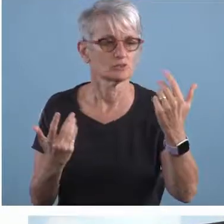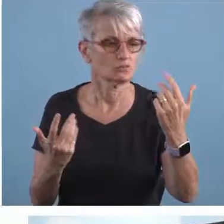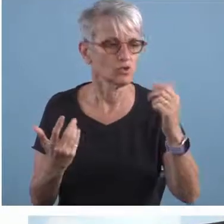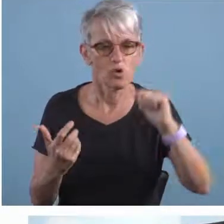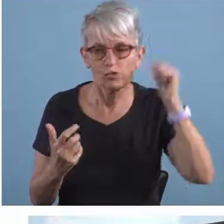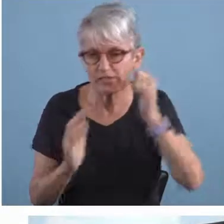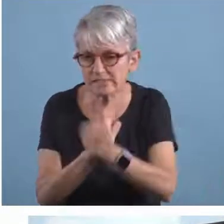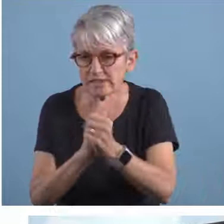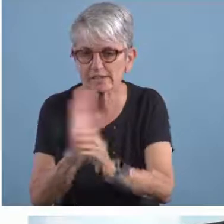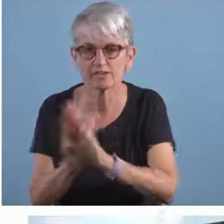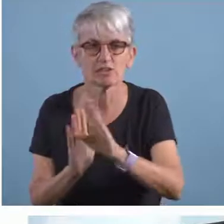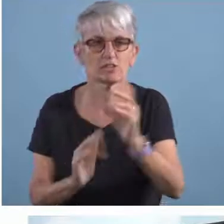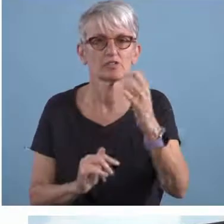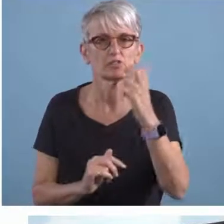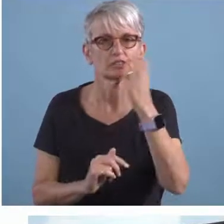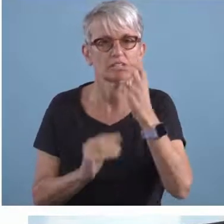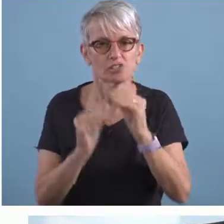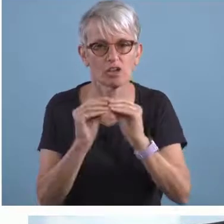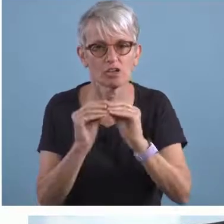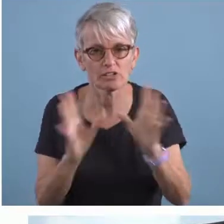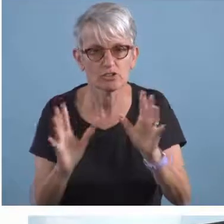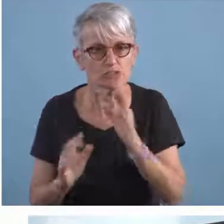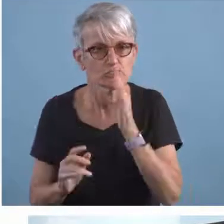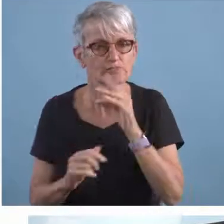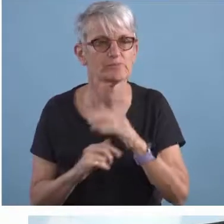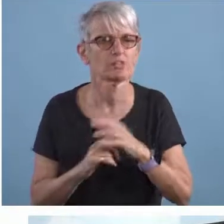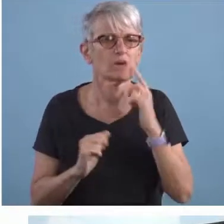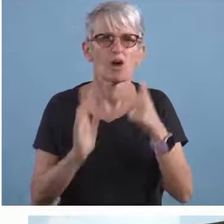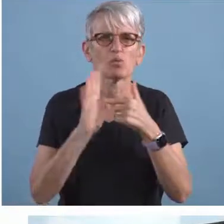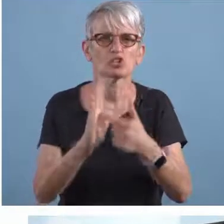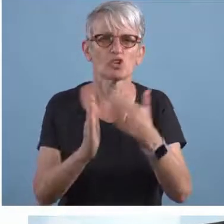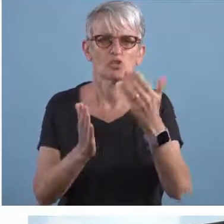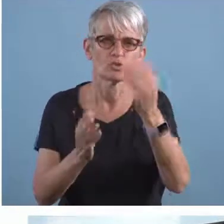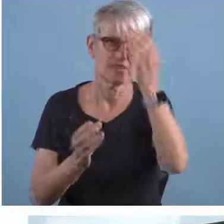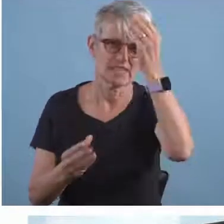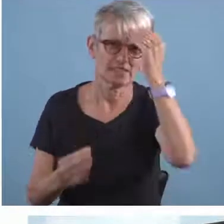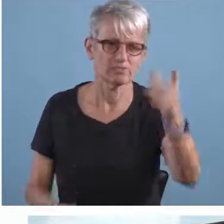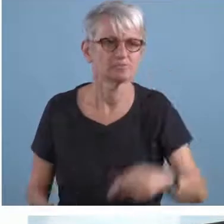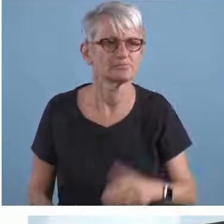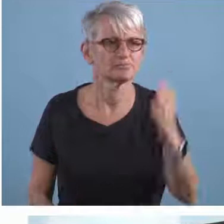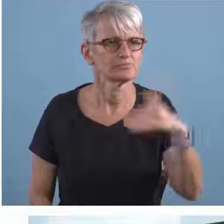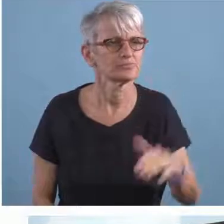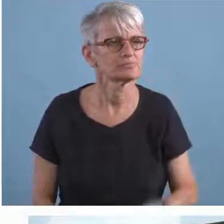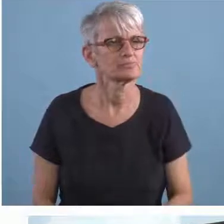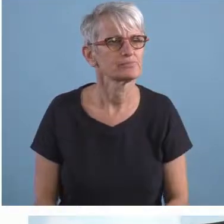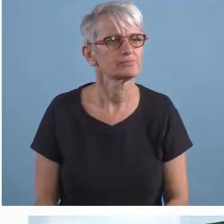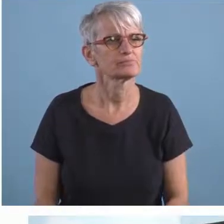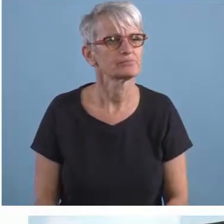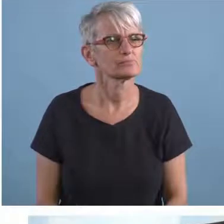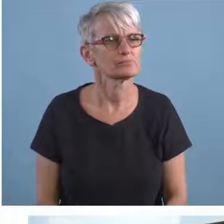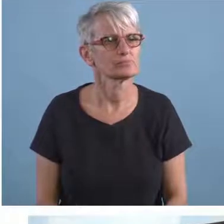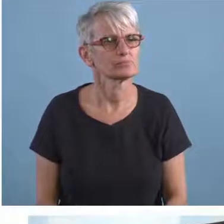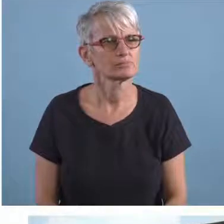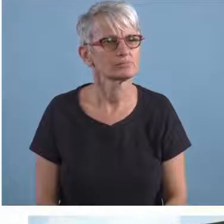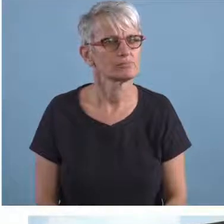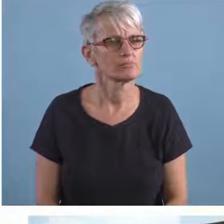speech articulation. But let me show you the data if you would go to the next slide.